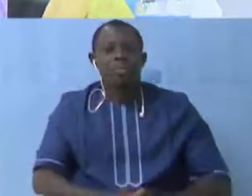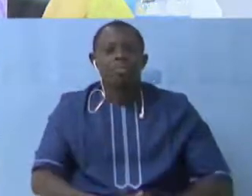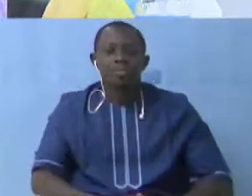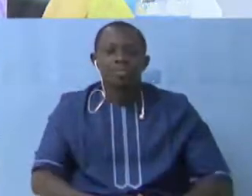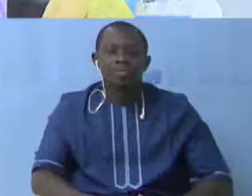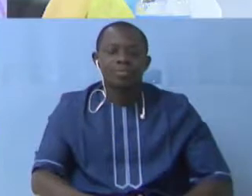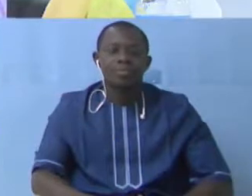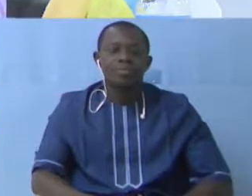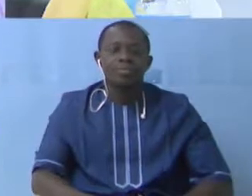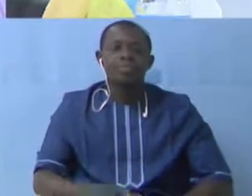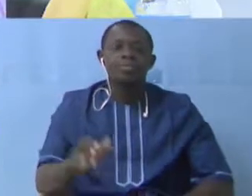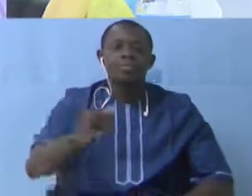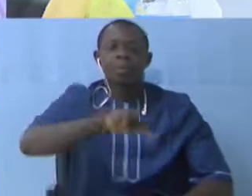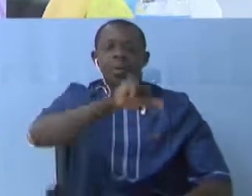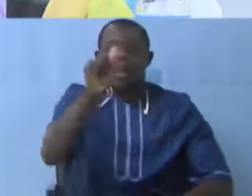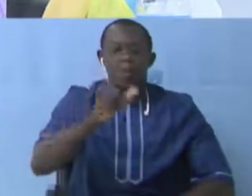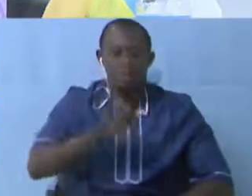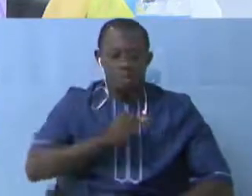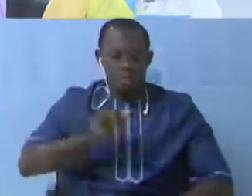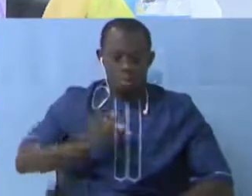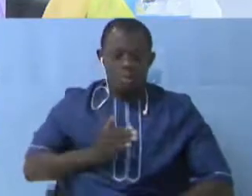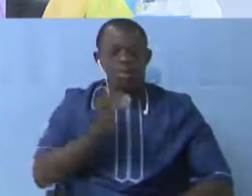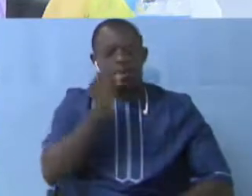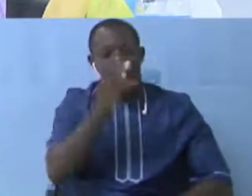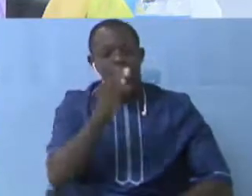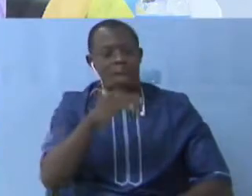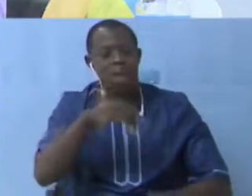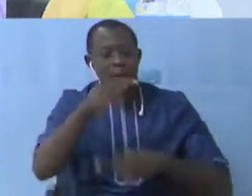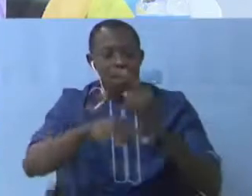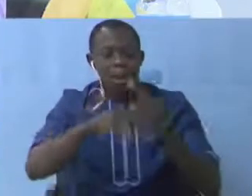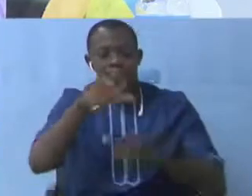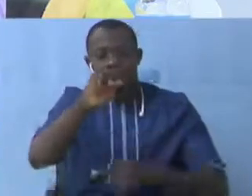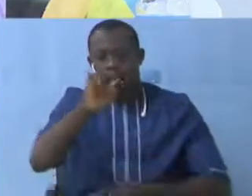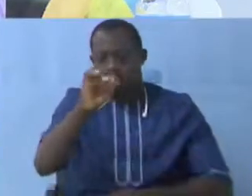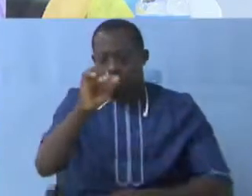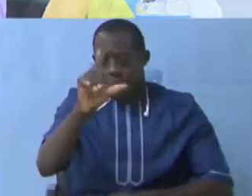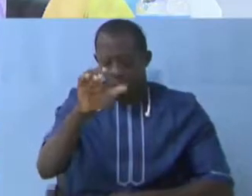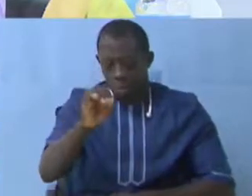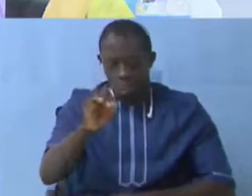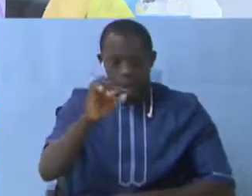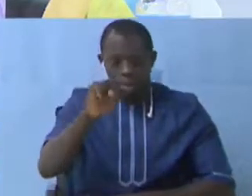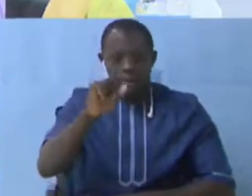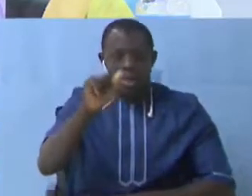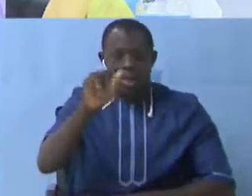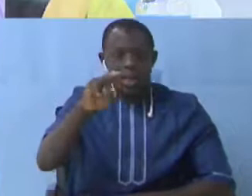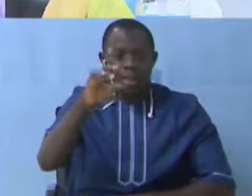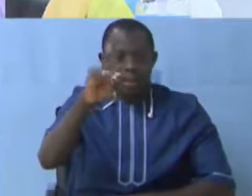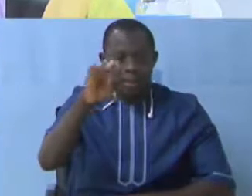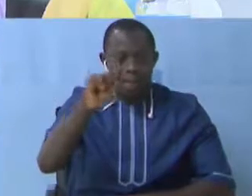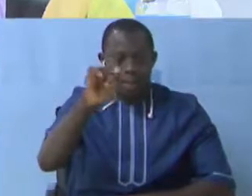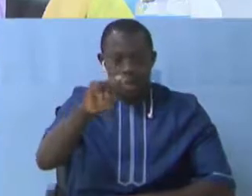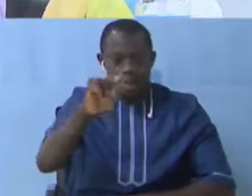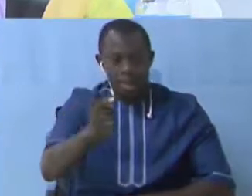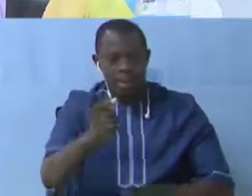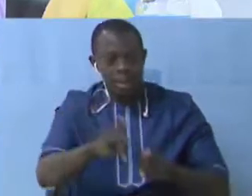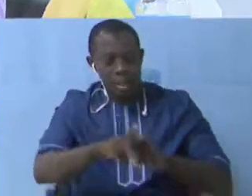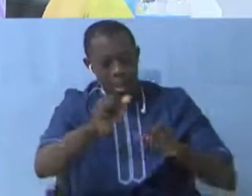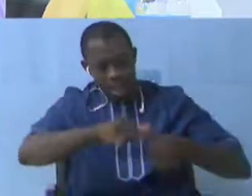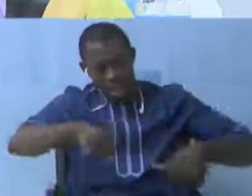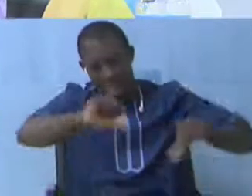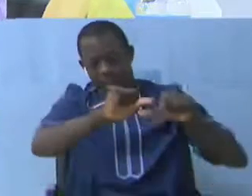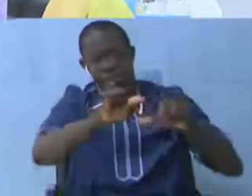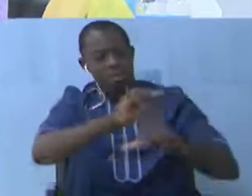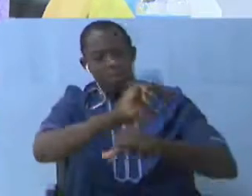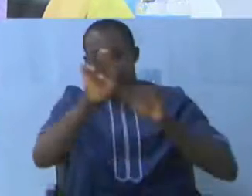and she mentioned that the case of Solo Sandeng was really behind her remit. So at the end, we left